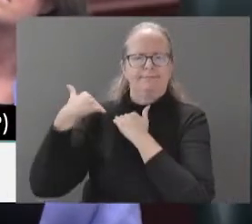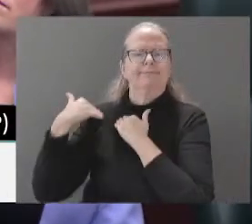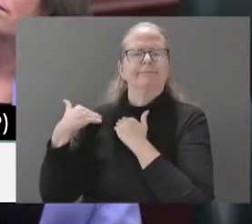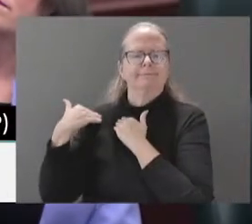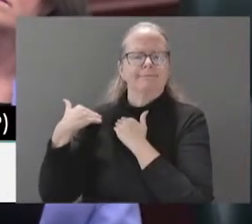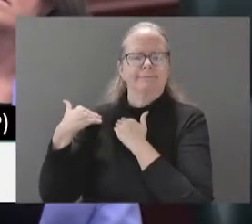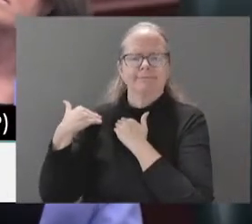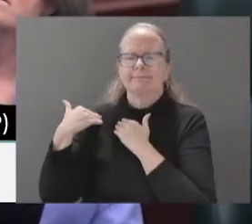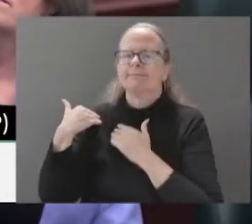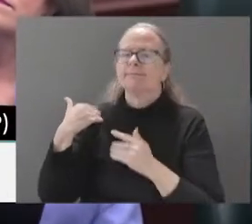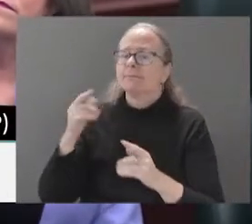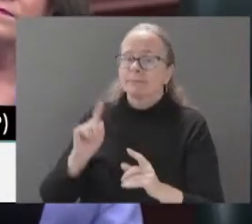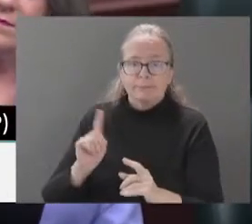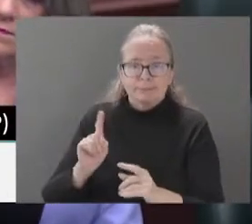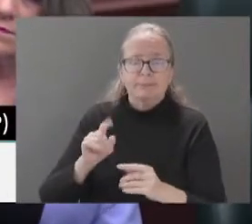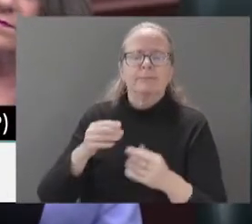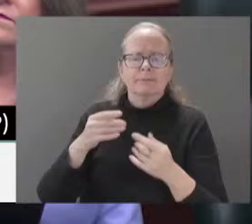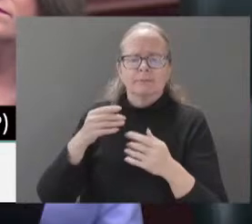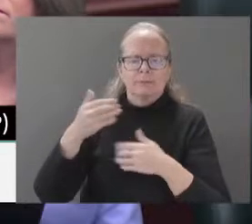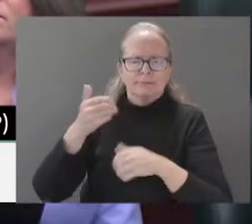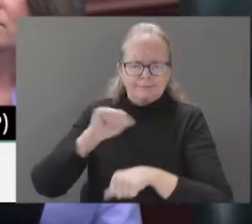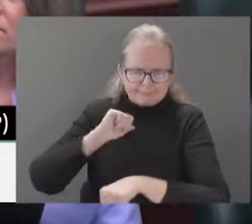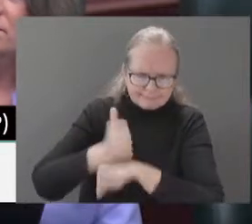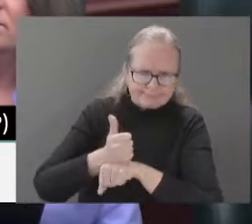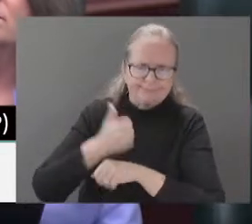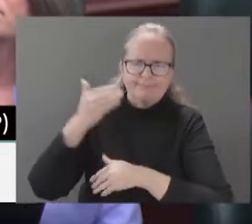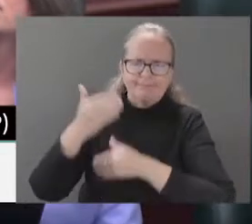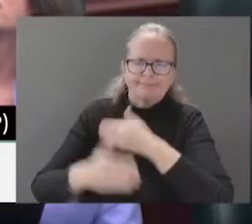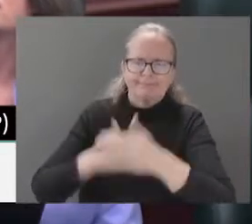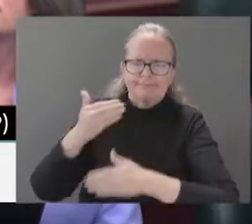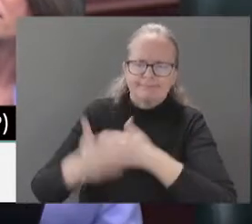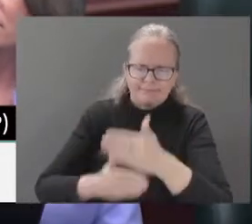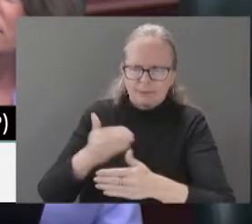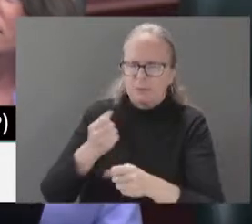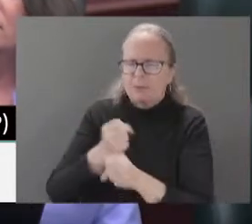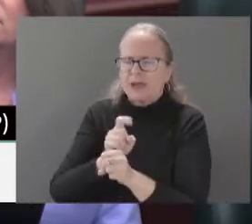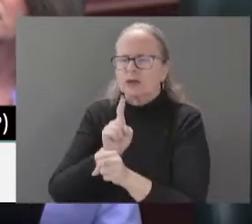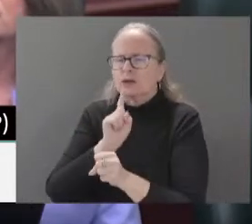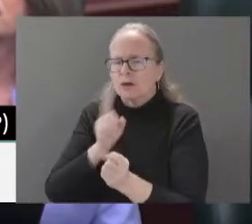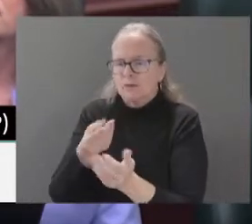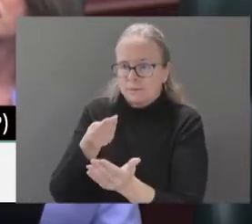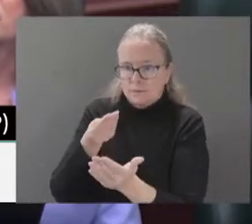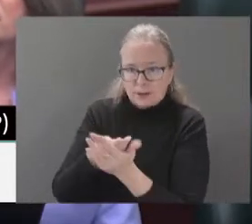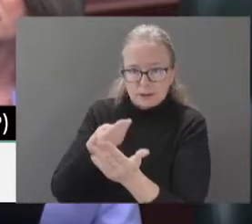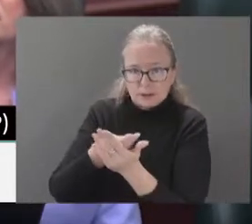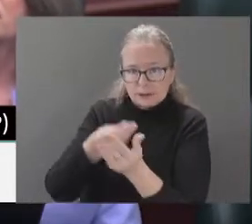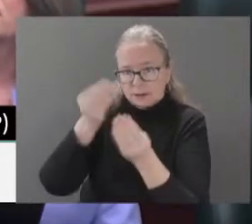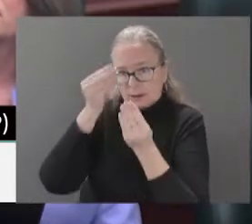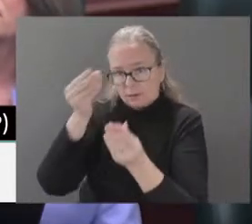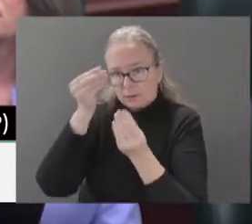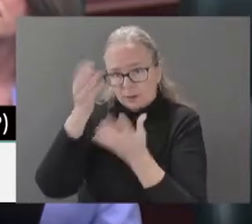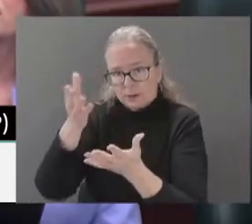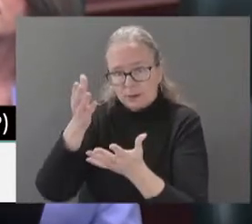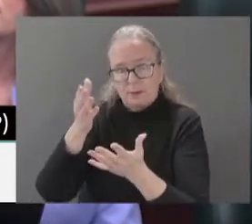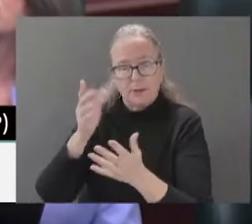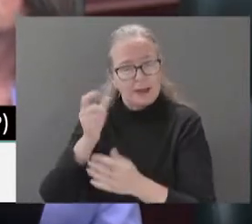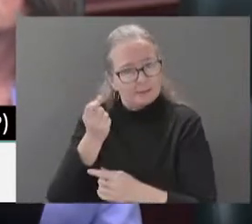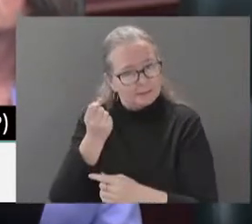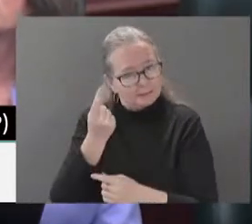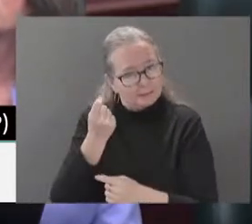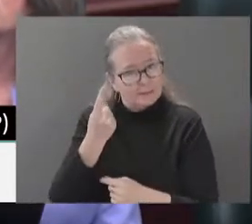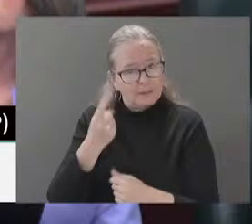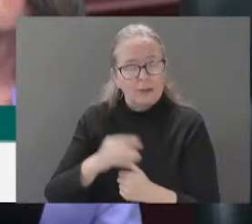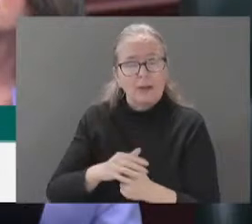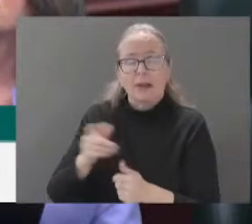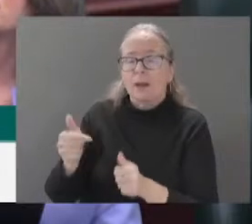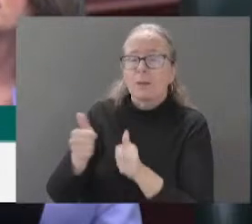laws and regulating Financial disclosures despite this the premier's BFF David Parker is refusing to comply with